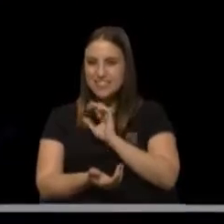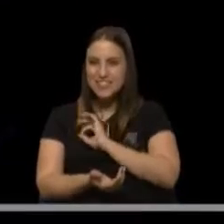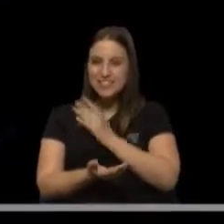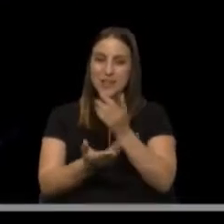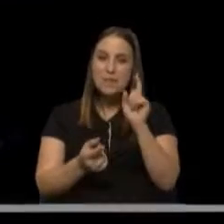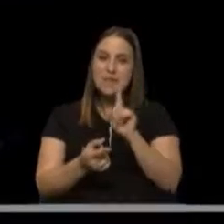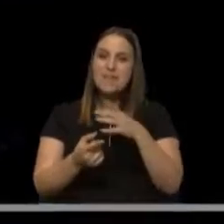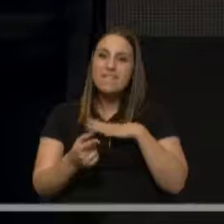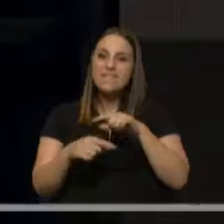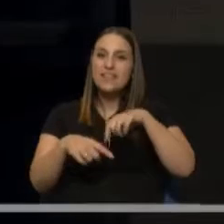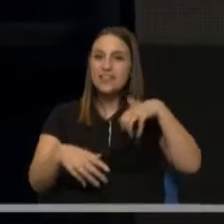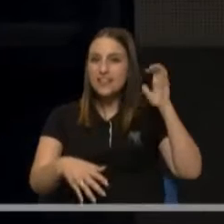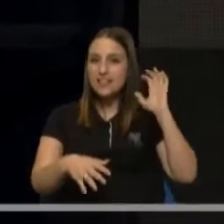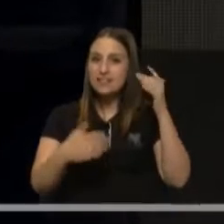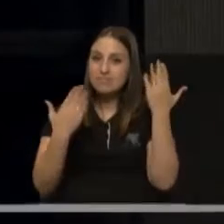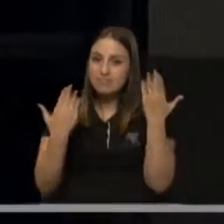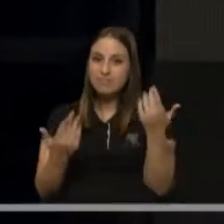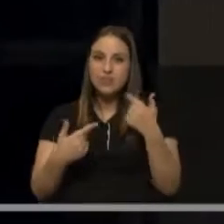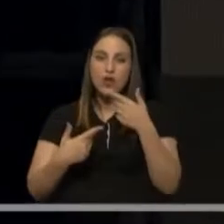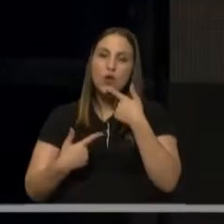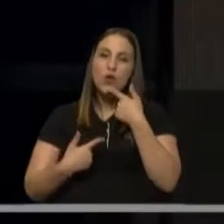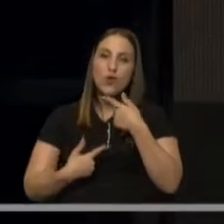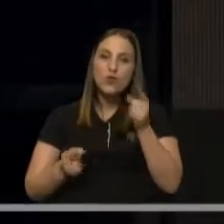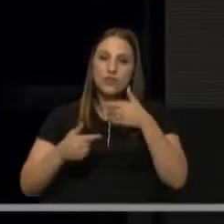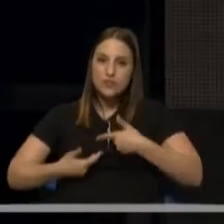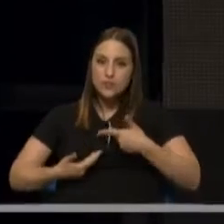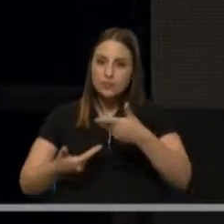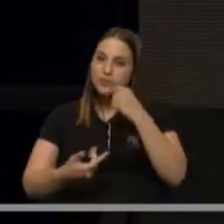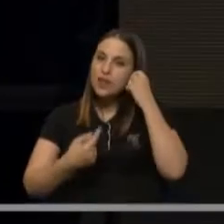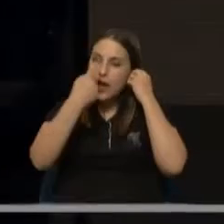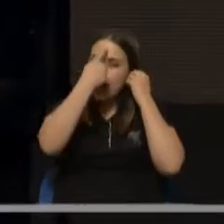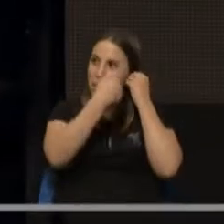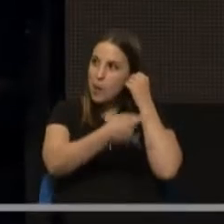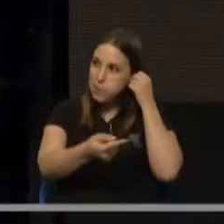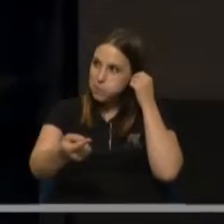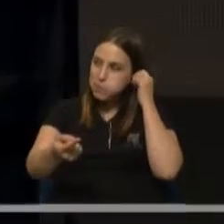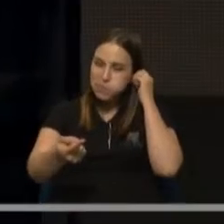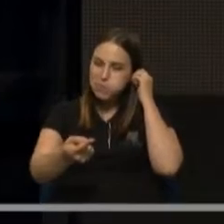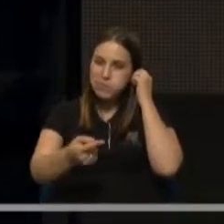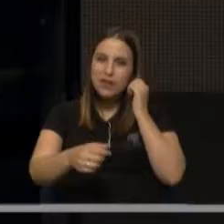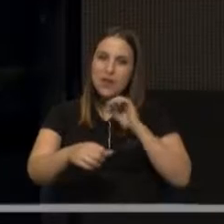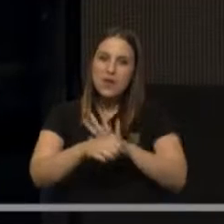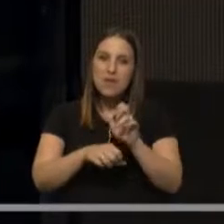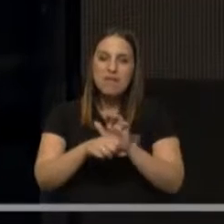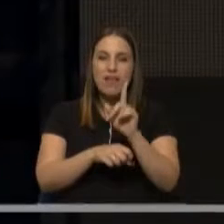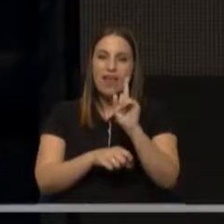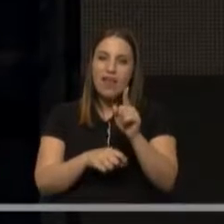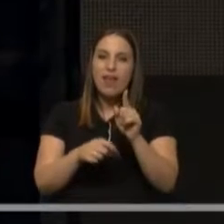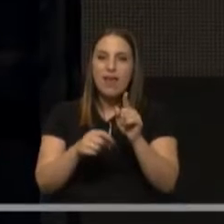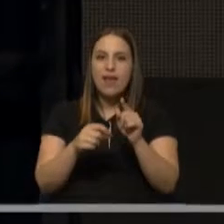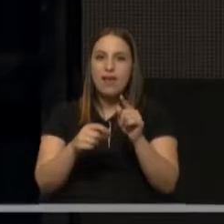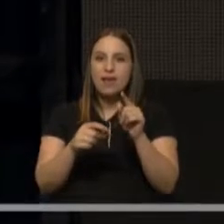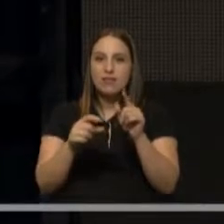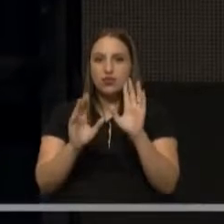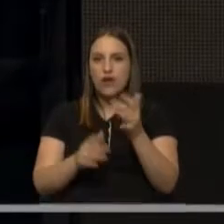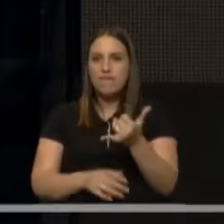congratulate APDC Congress to bring us again here. As you know, Huawei is an innovative ICT company. We've been 20